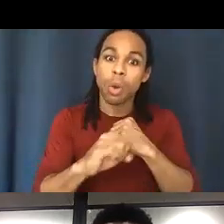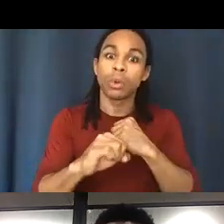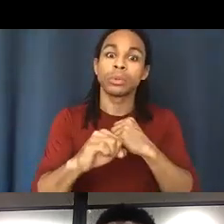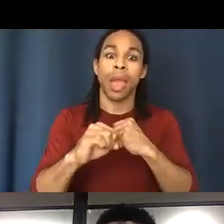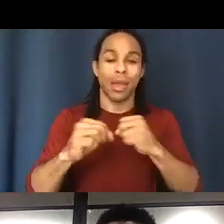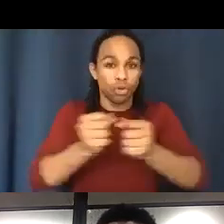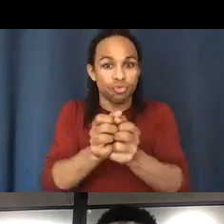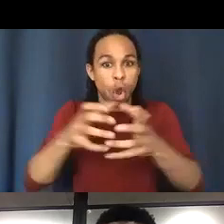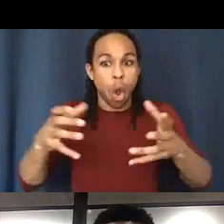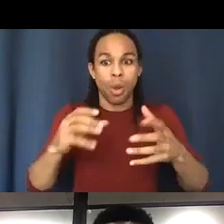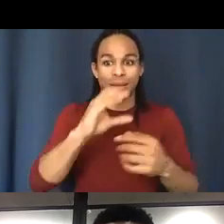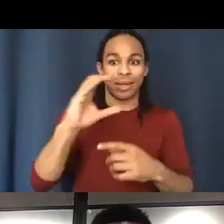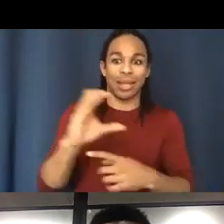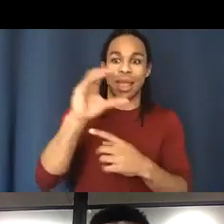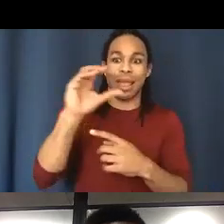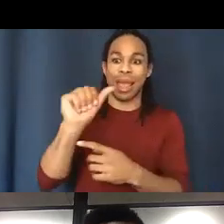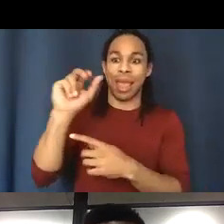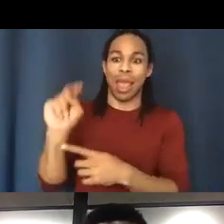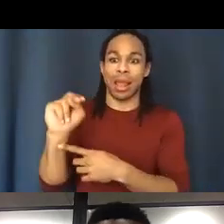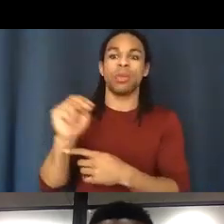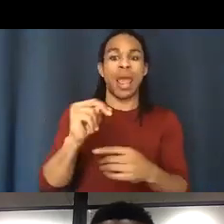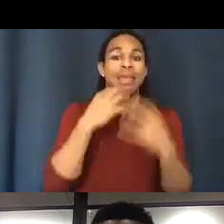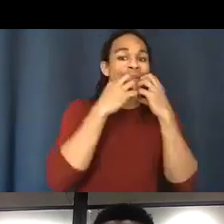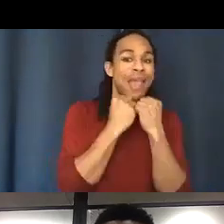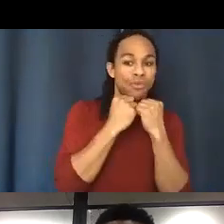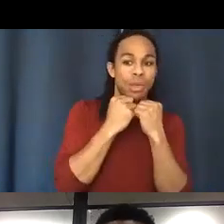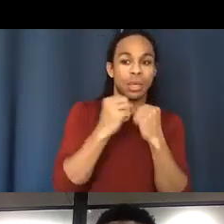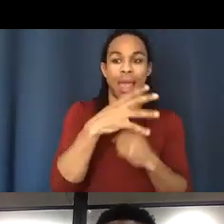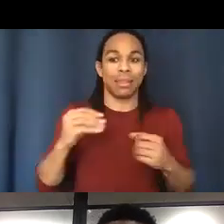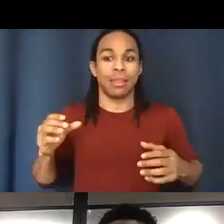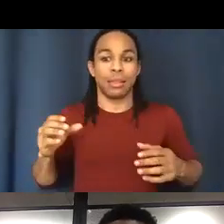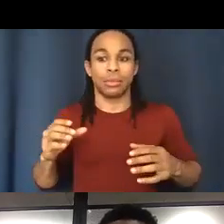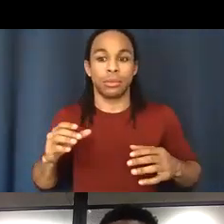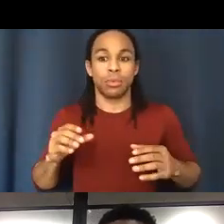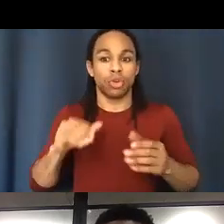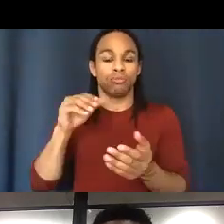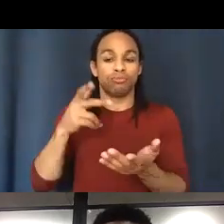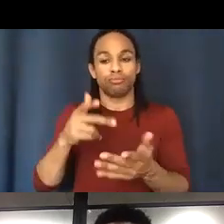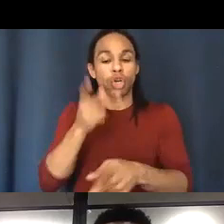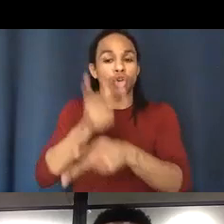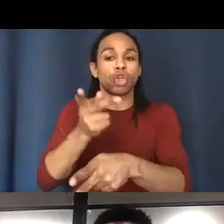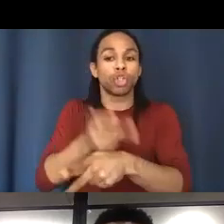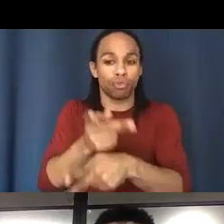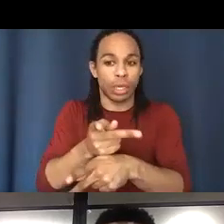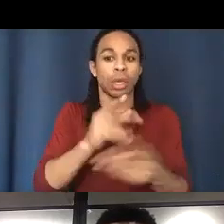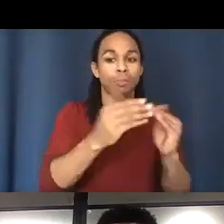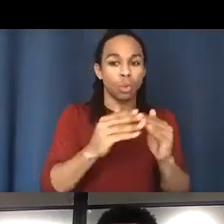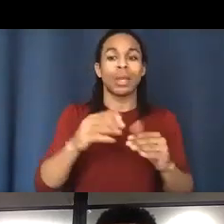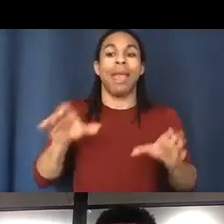that will be able and continue to enable hyper-local collective responses